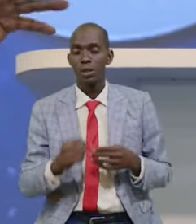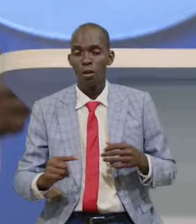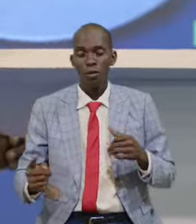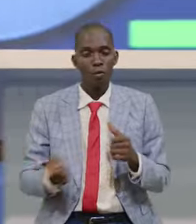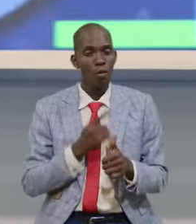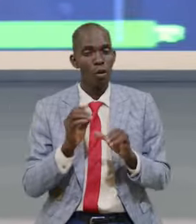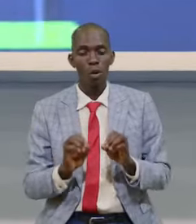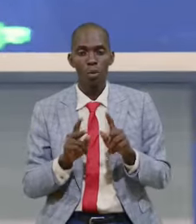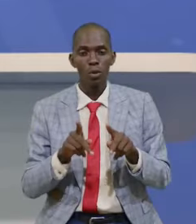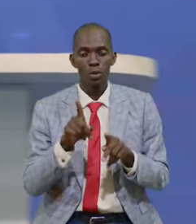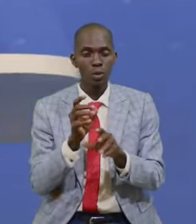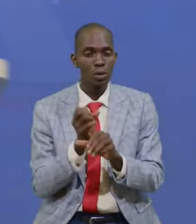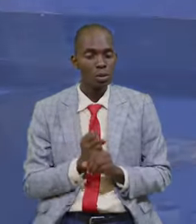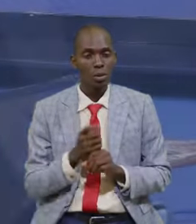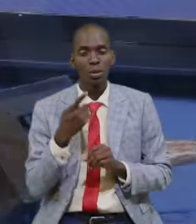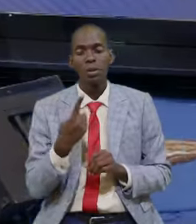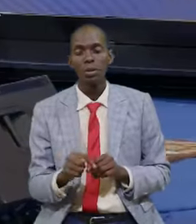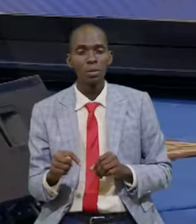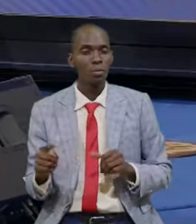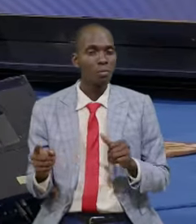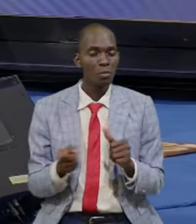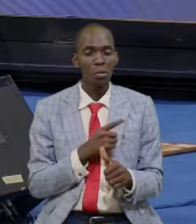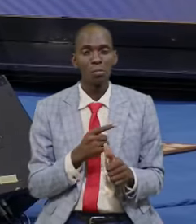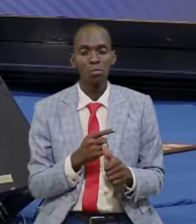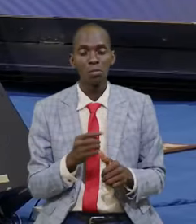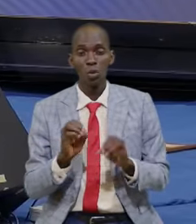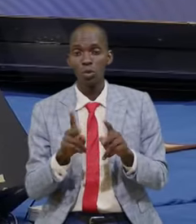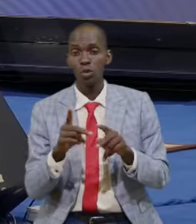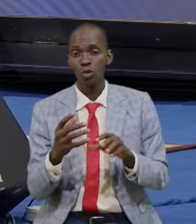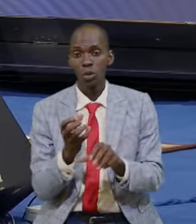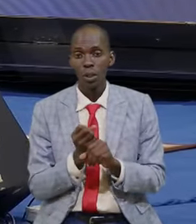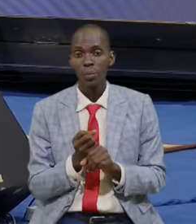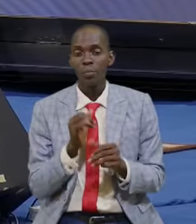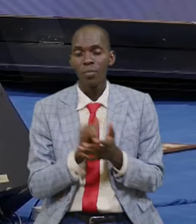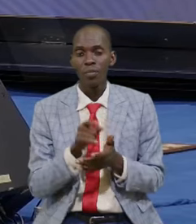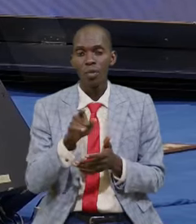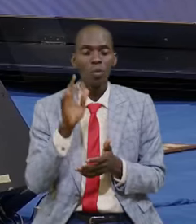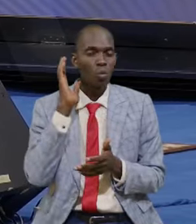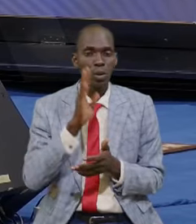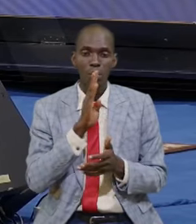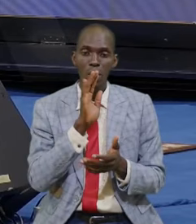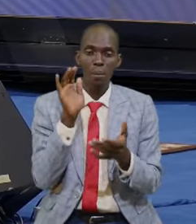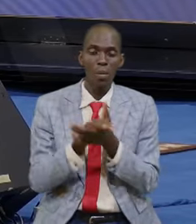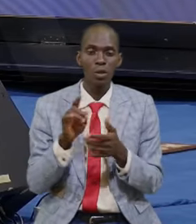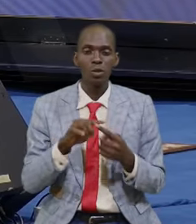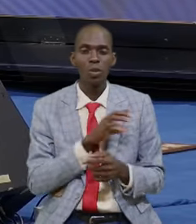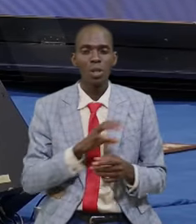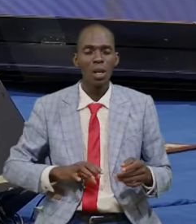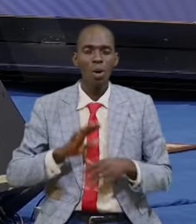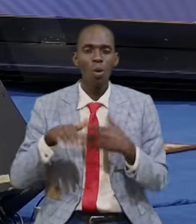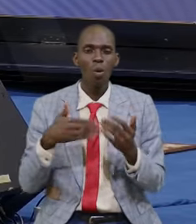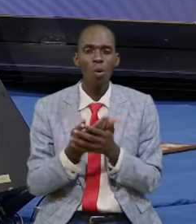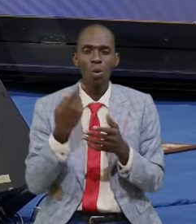the first opportunity you get, that you are going to be married to Christ, and all the blessings of Christ in